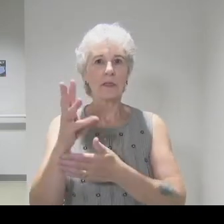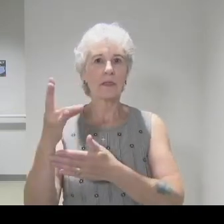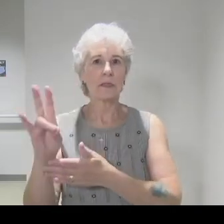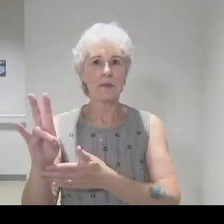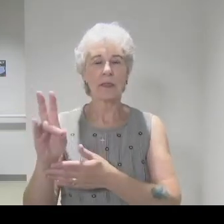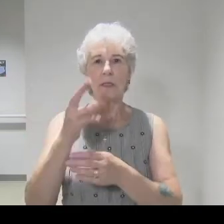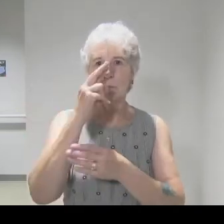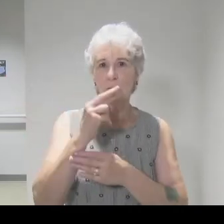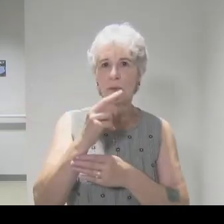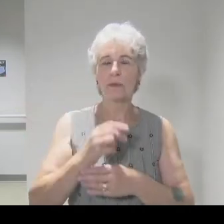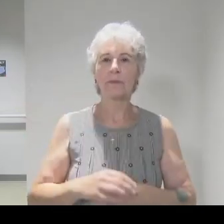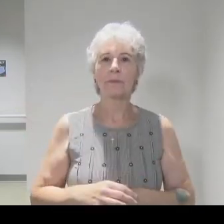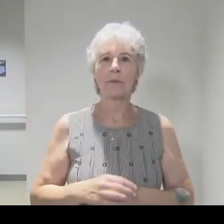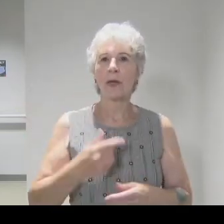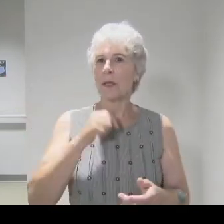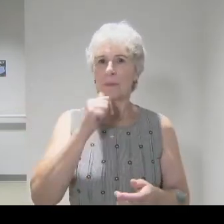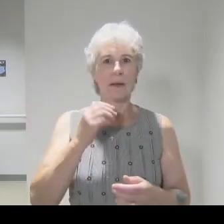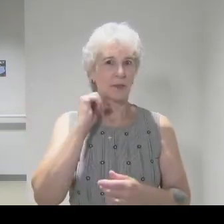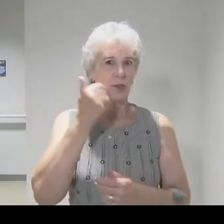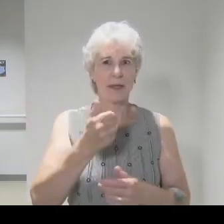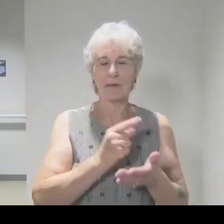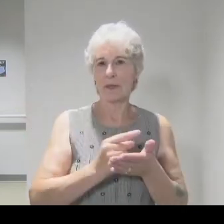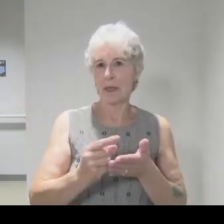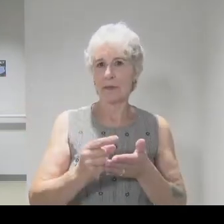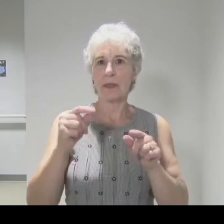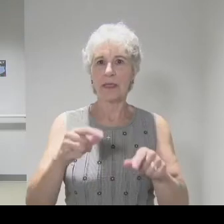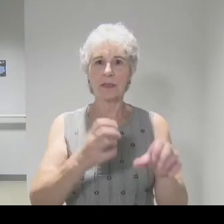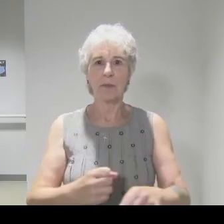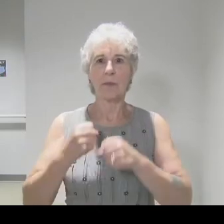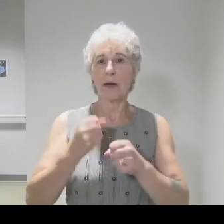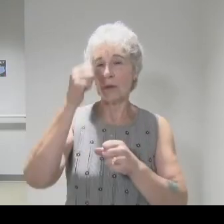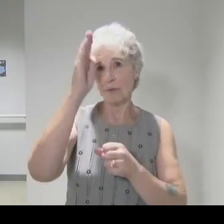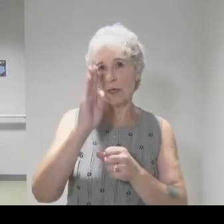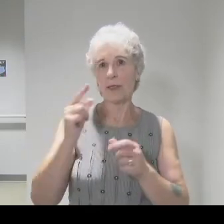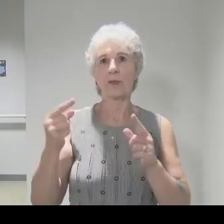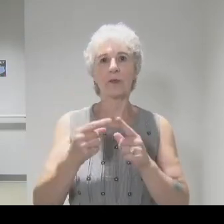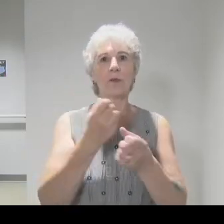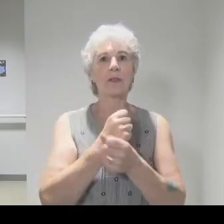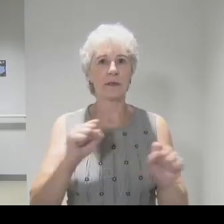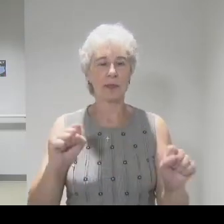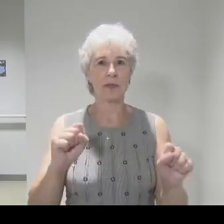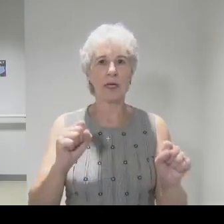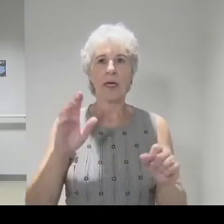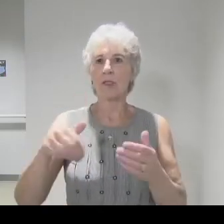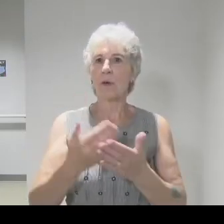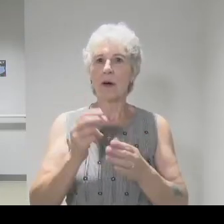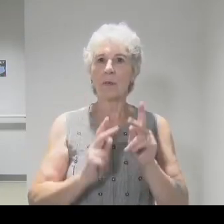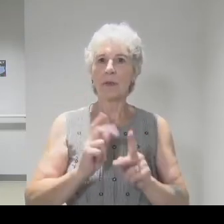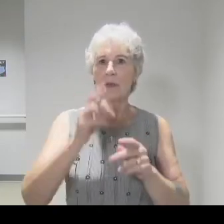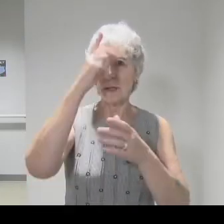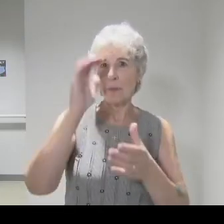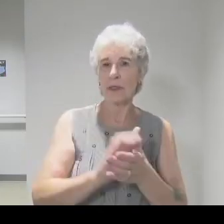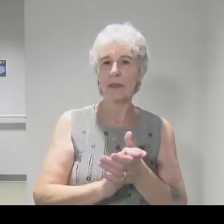of Romans, it says, "For I'm not ashamed of the gospel of Christ, for it is the power of God unto salvation to everyone who believes, to the Jew